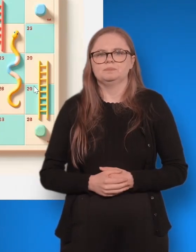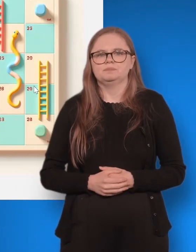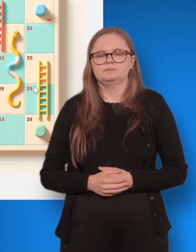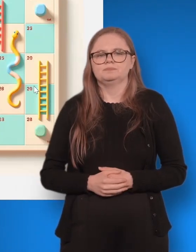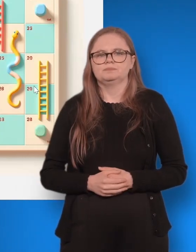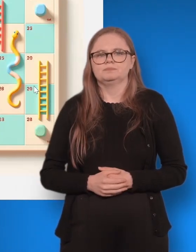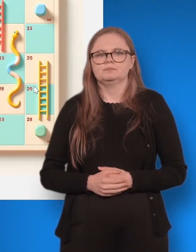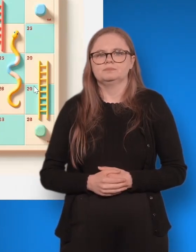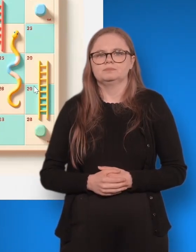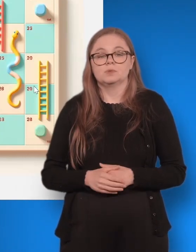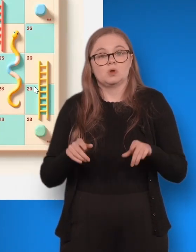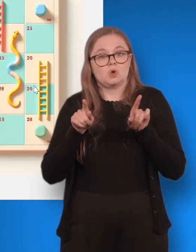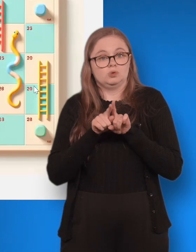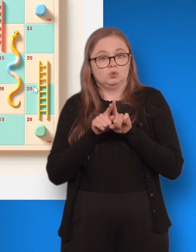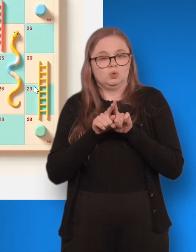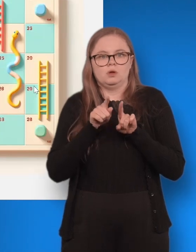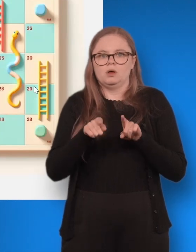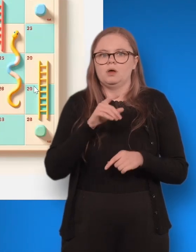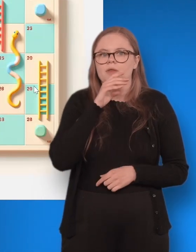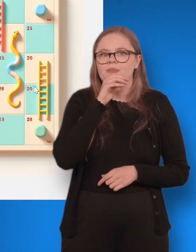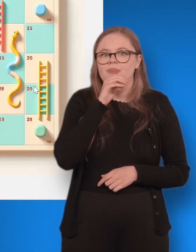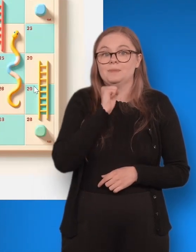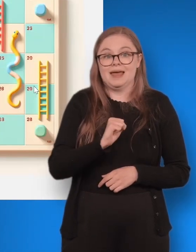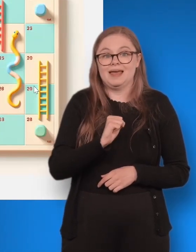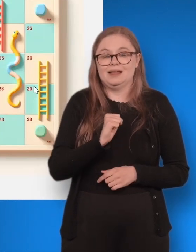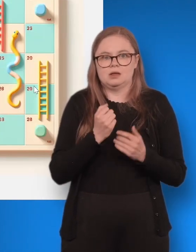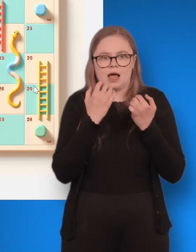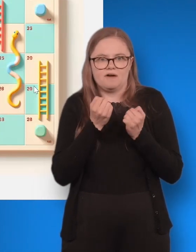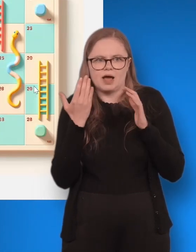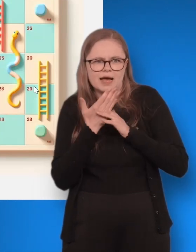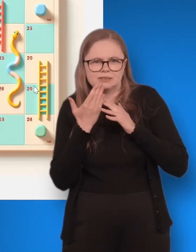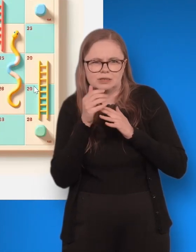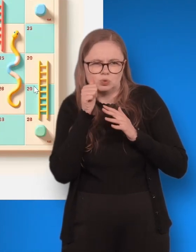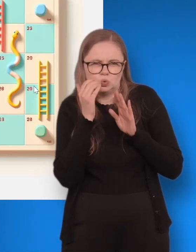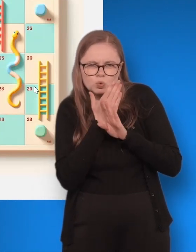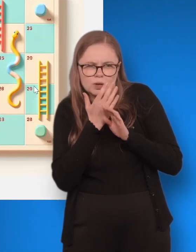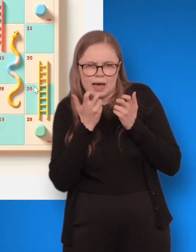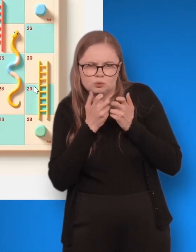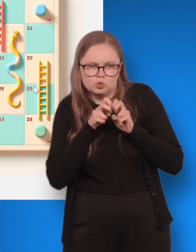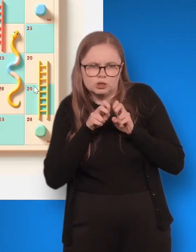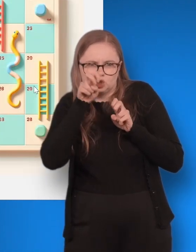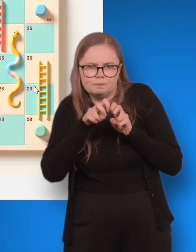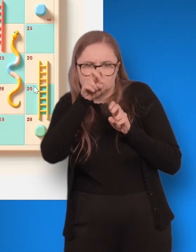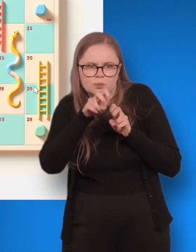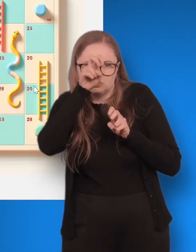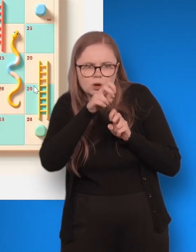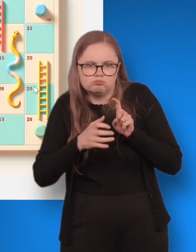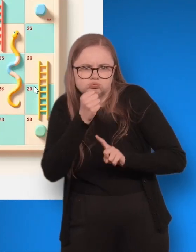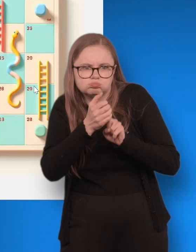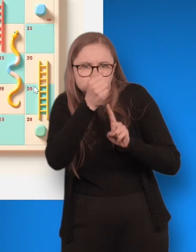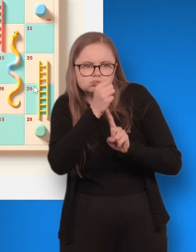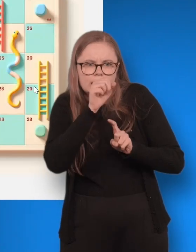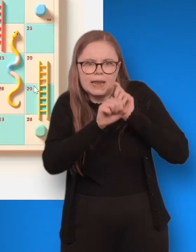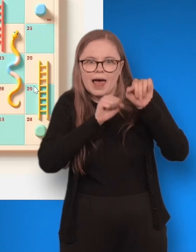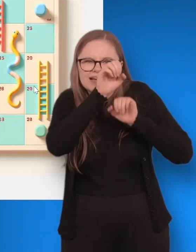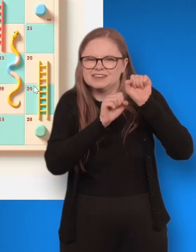advancement, and also hidden shortcuts. Men, as they're more likely to have access to the shortcuts or the ladders, and women